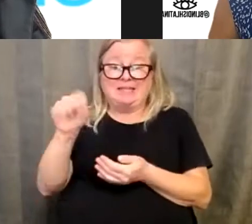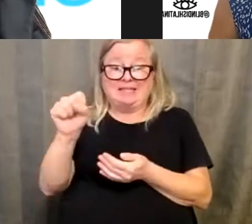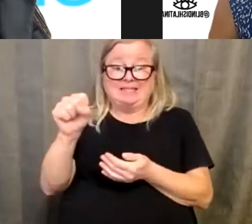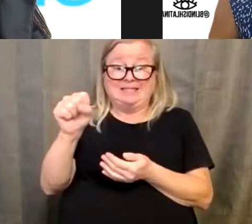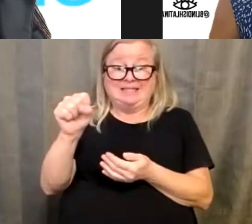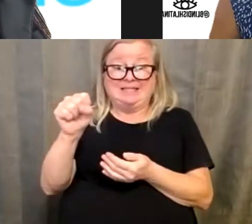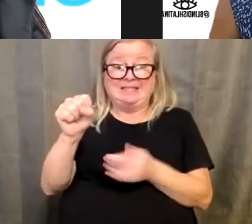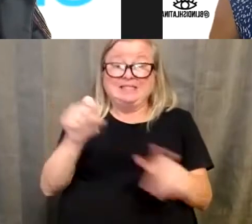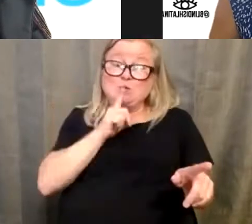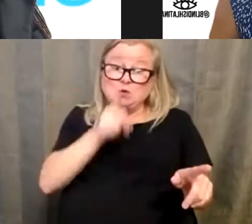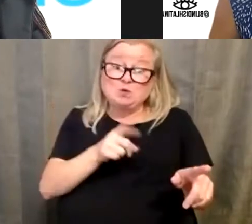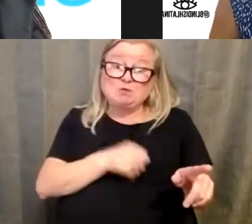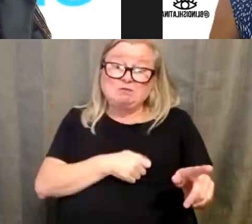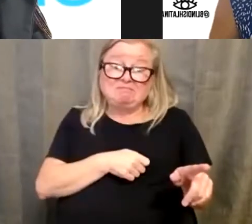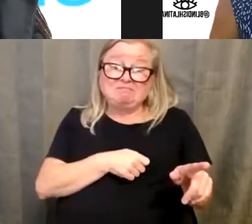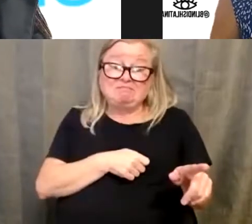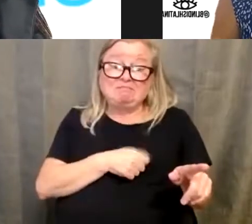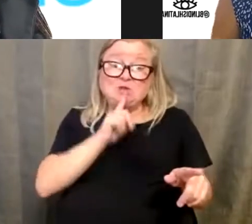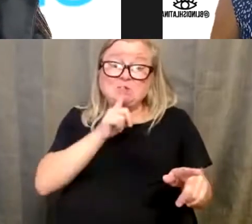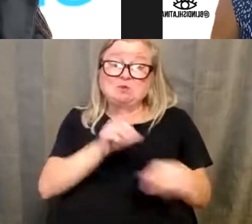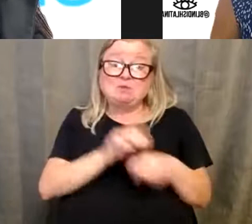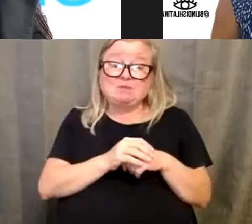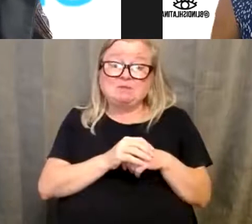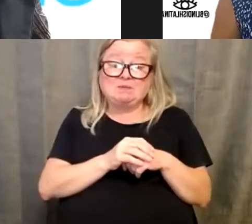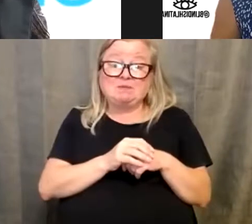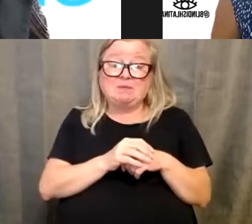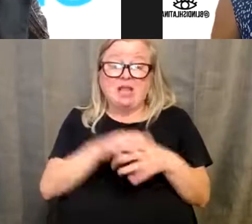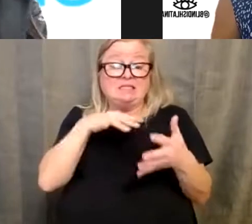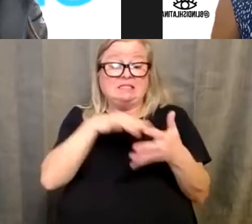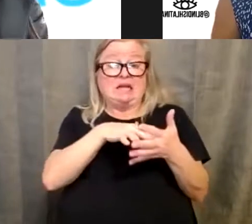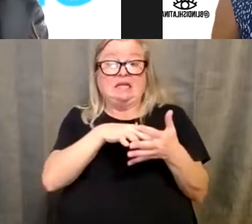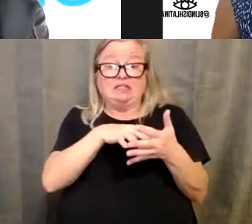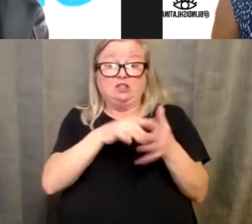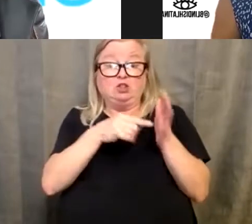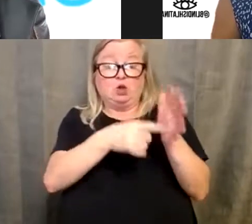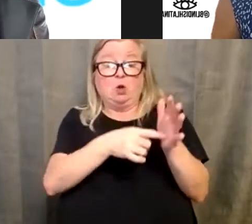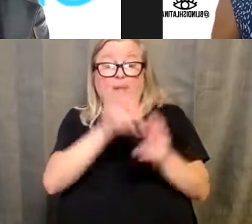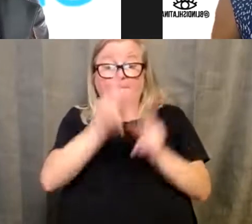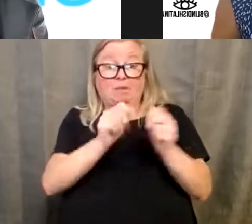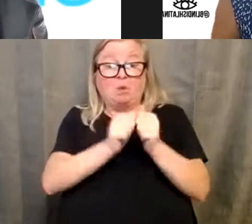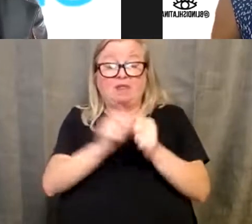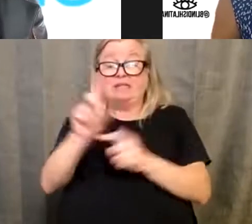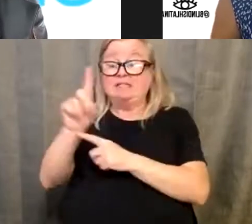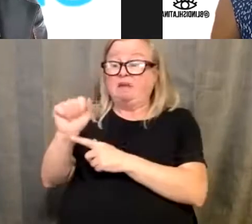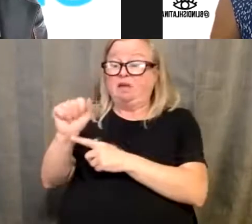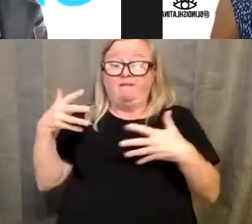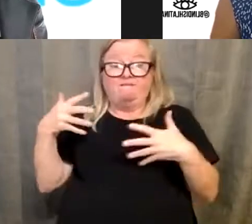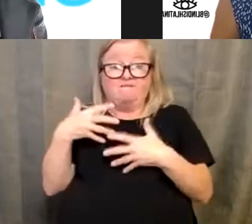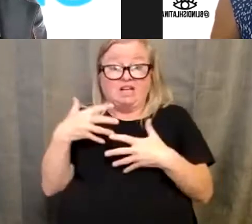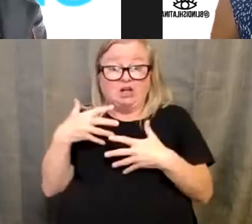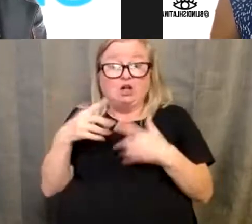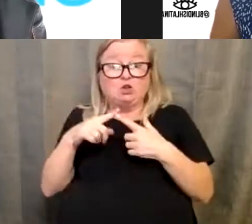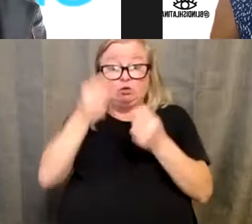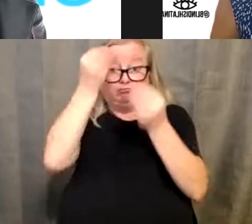Yes, this is true. This is true. Studies have shown that people with disabilities fear disclosing due